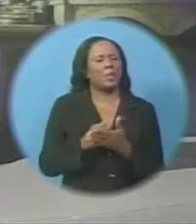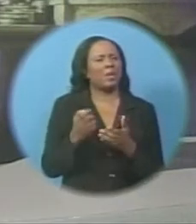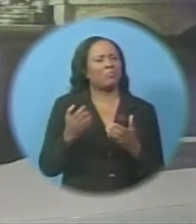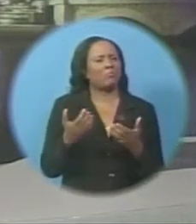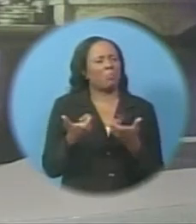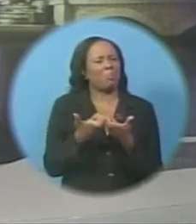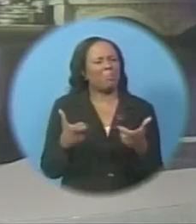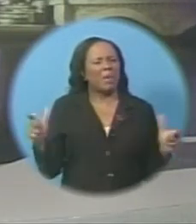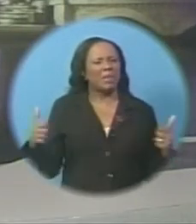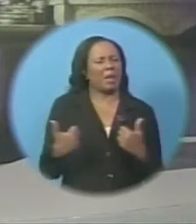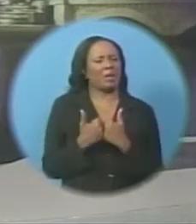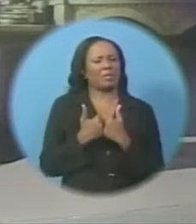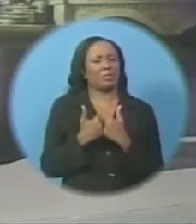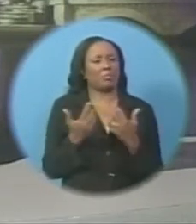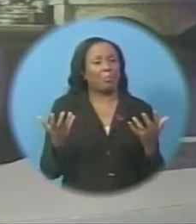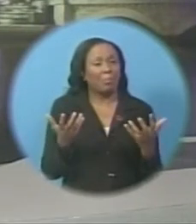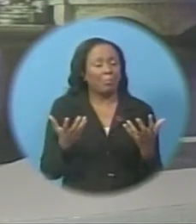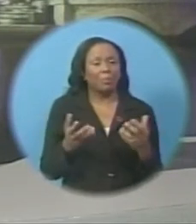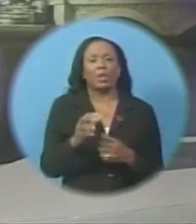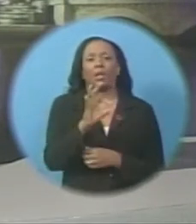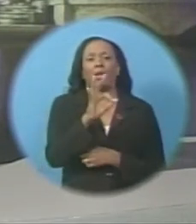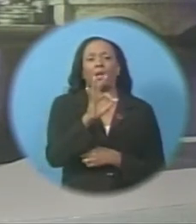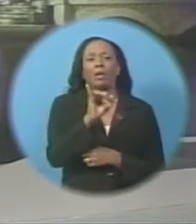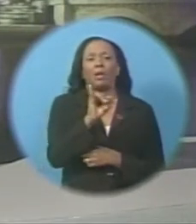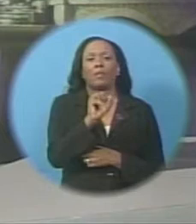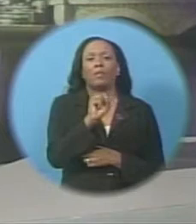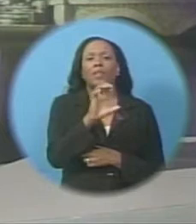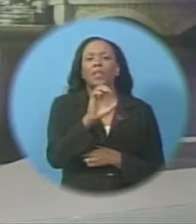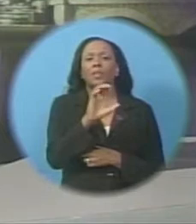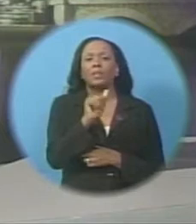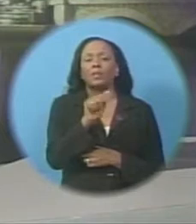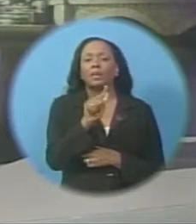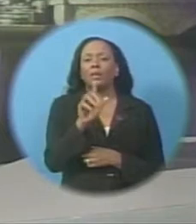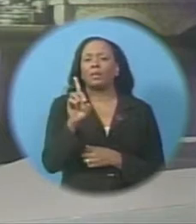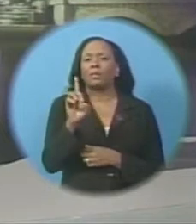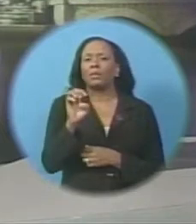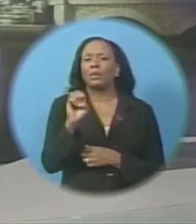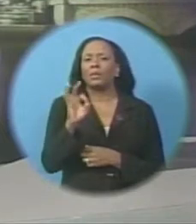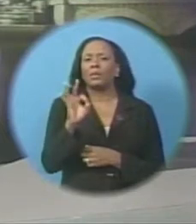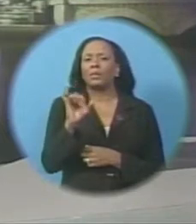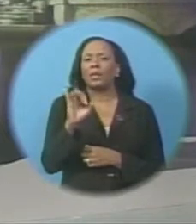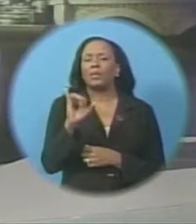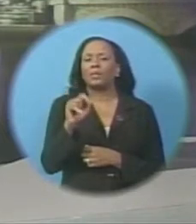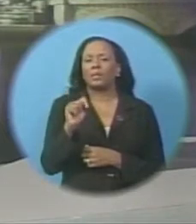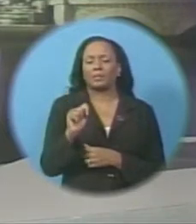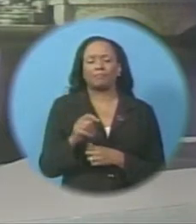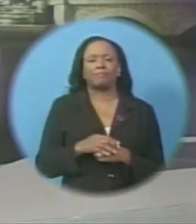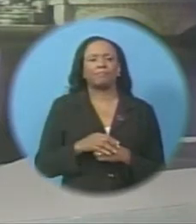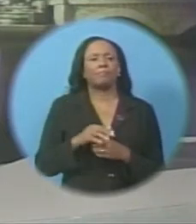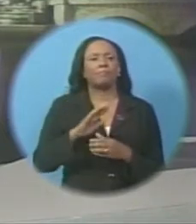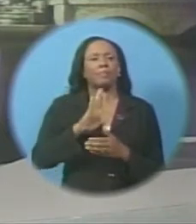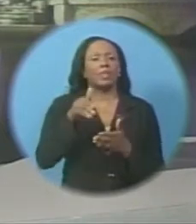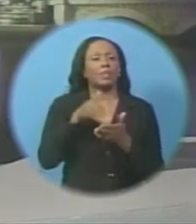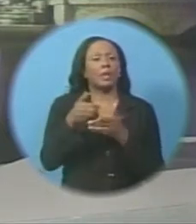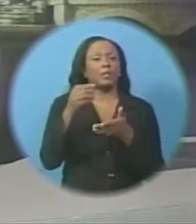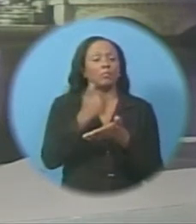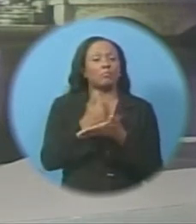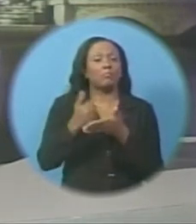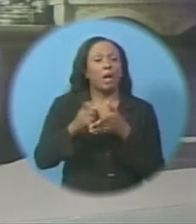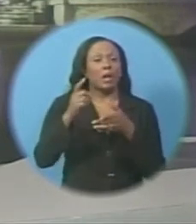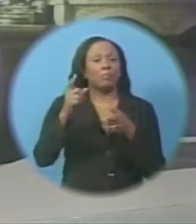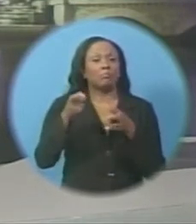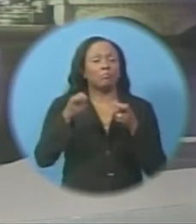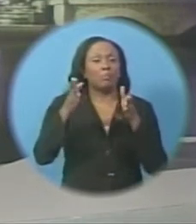facing the local economy is the fiscal deficit. Central Bank Governor Dr. Dilal Worrell says it's a situation which needs to be